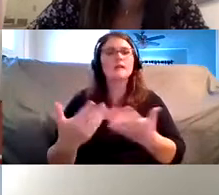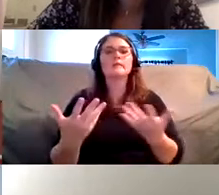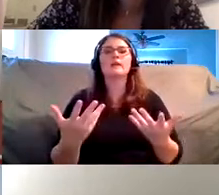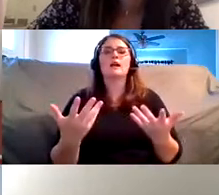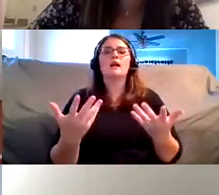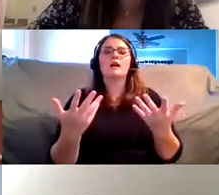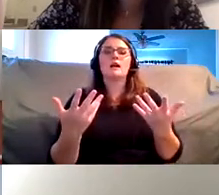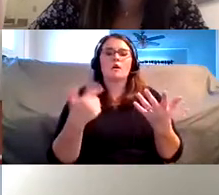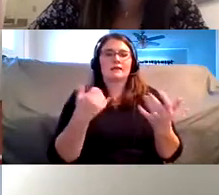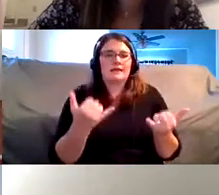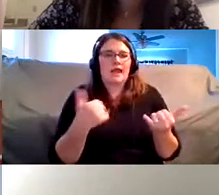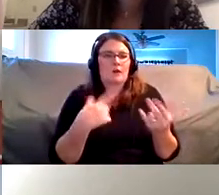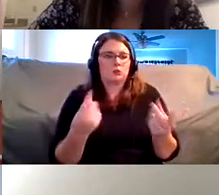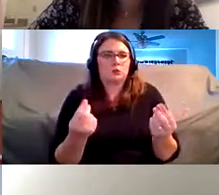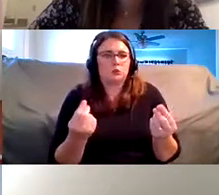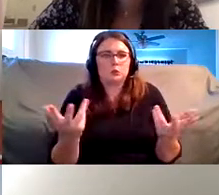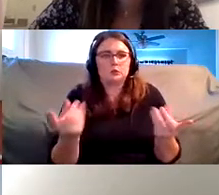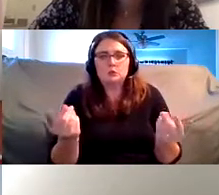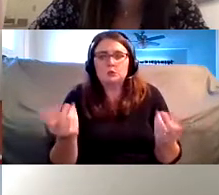with. What can I do?